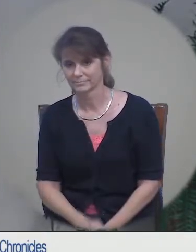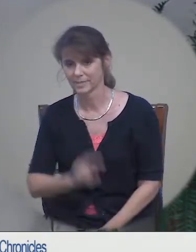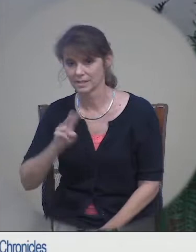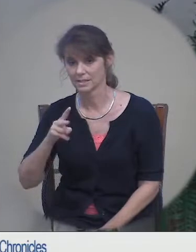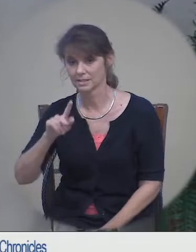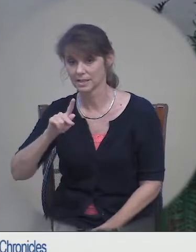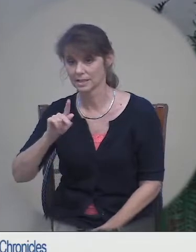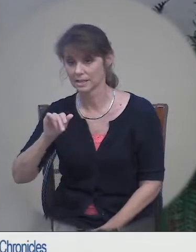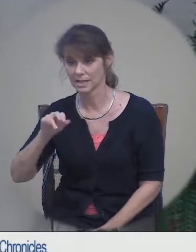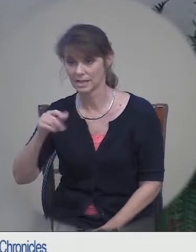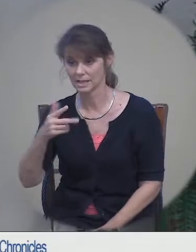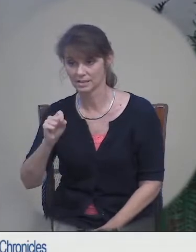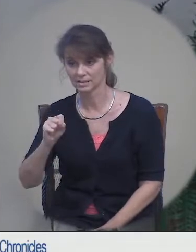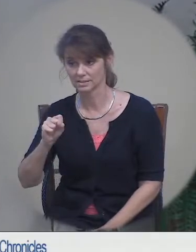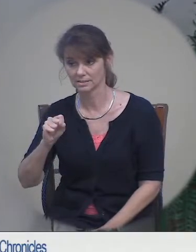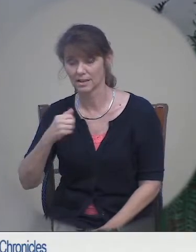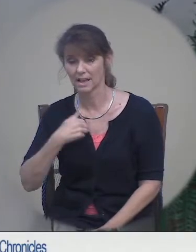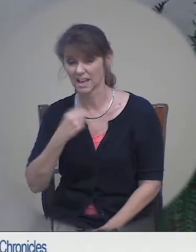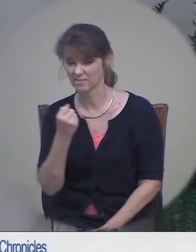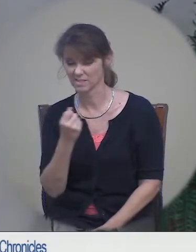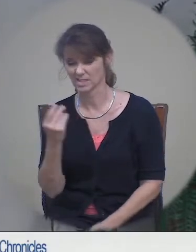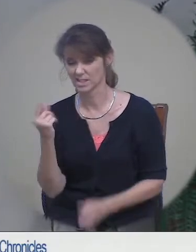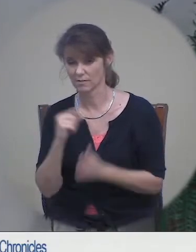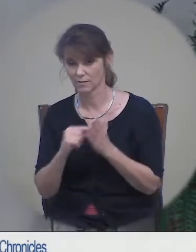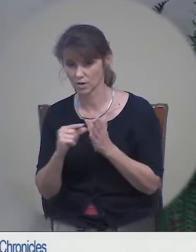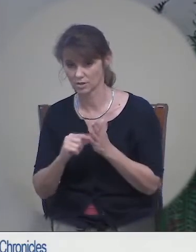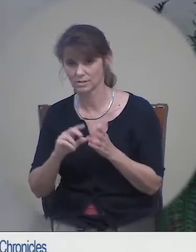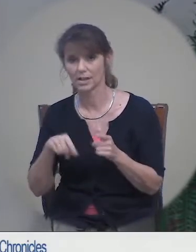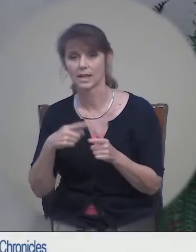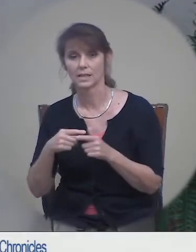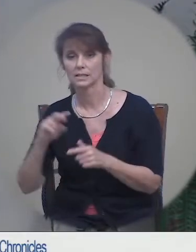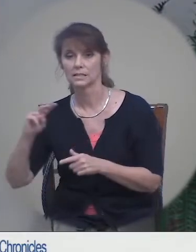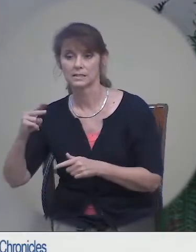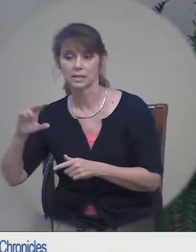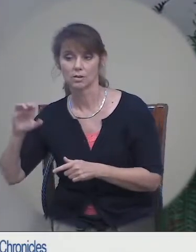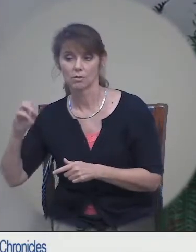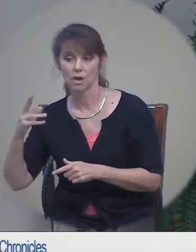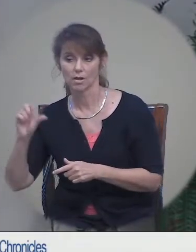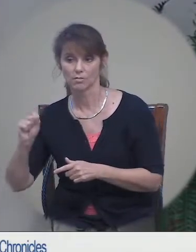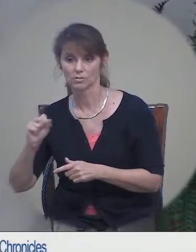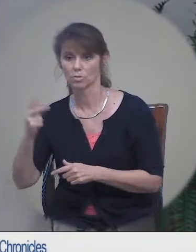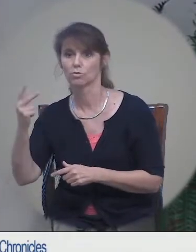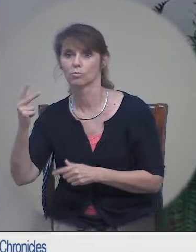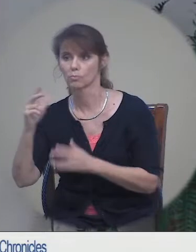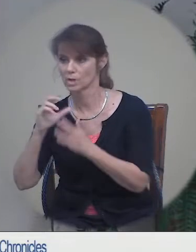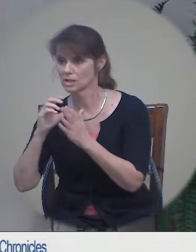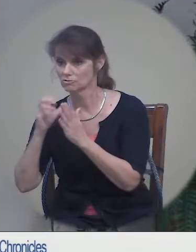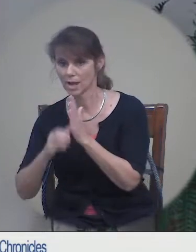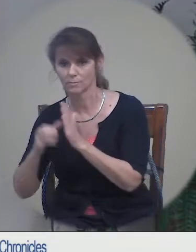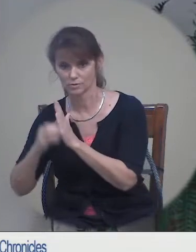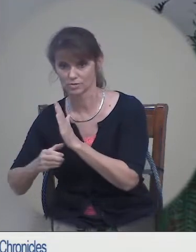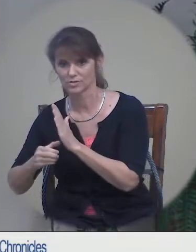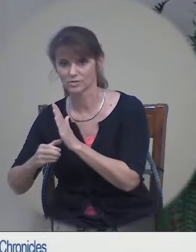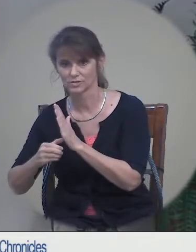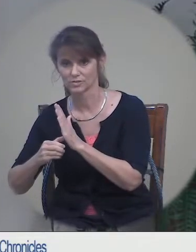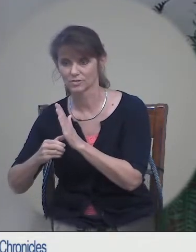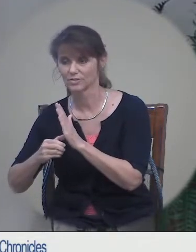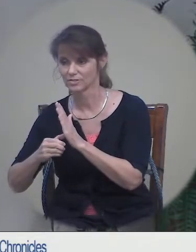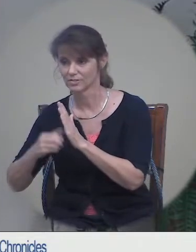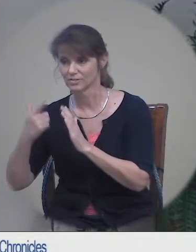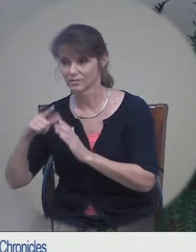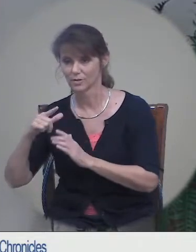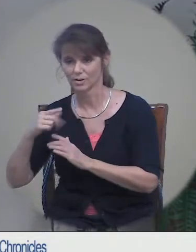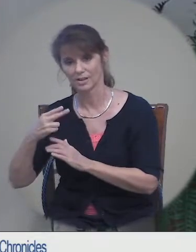Kings, we've got just a few verses. But in 2 Chronicles, 3 chapters, are taken up